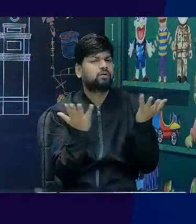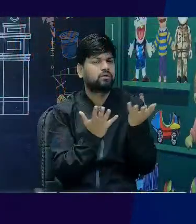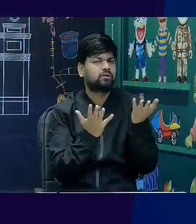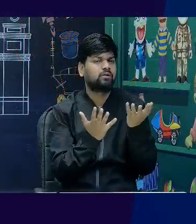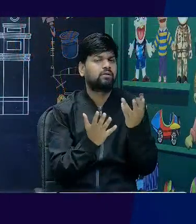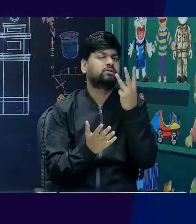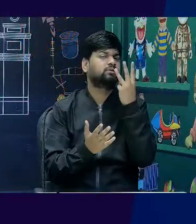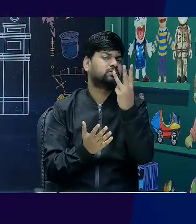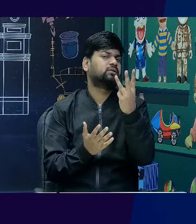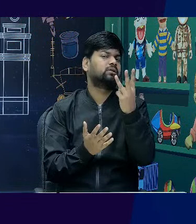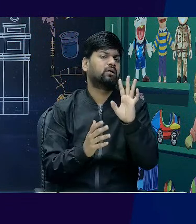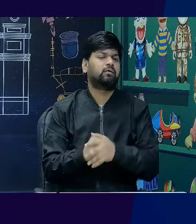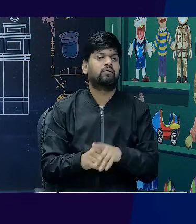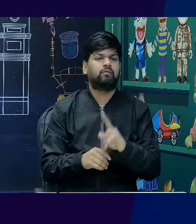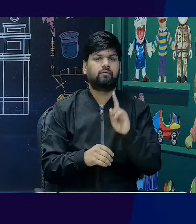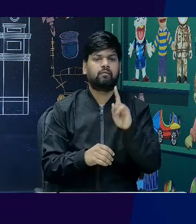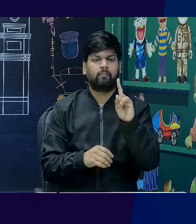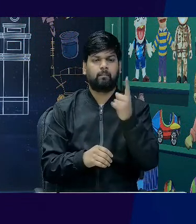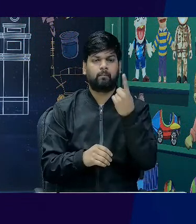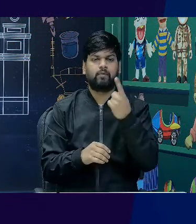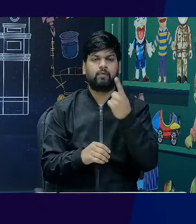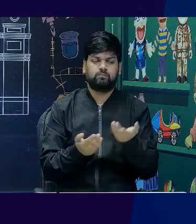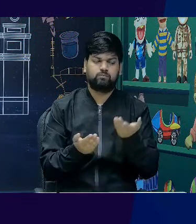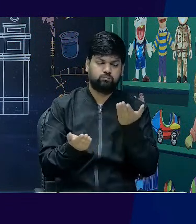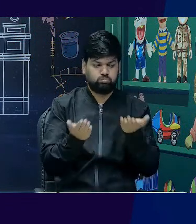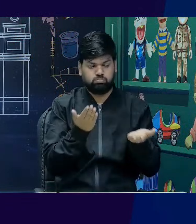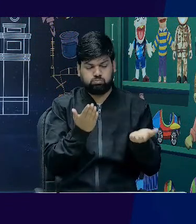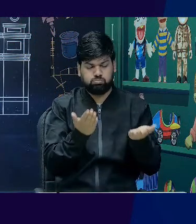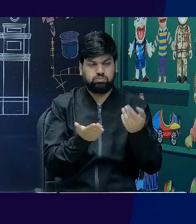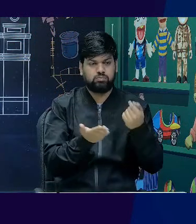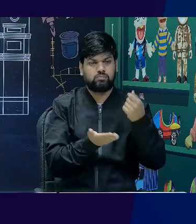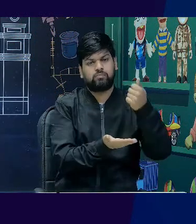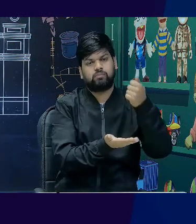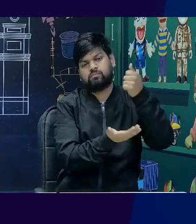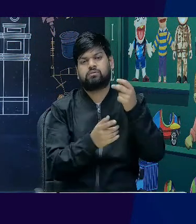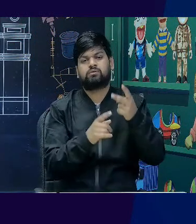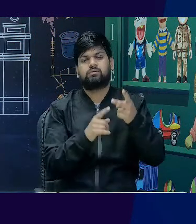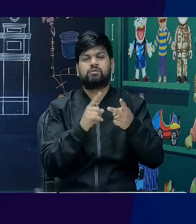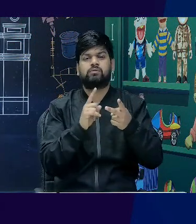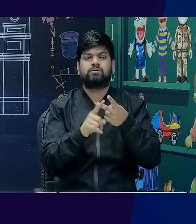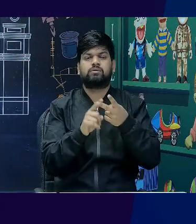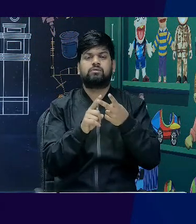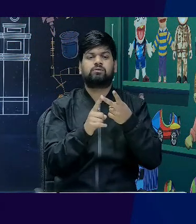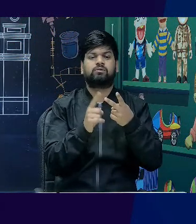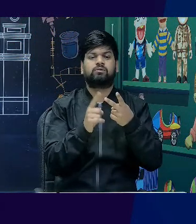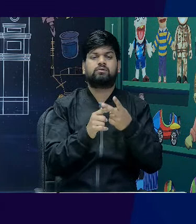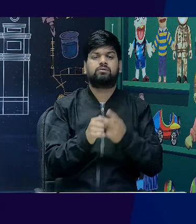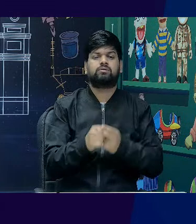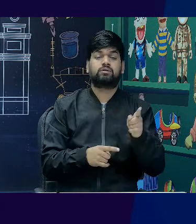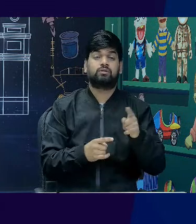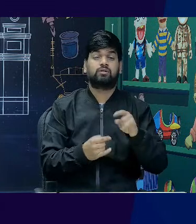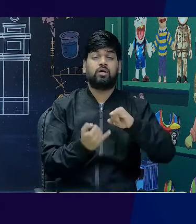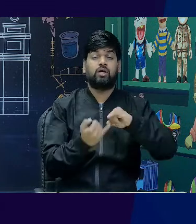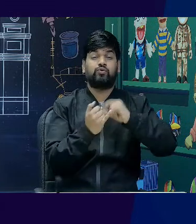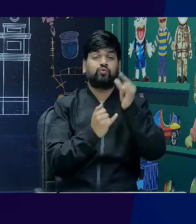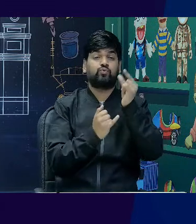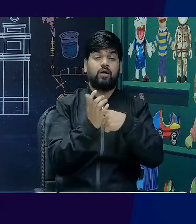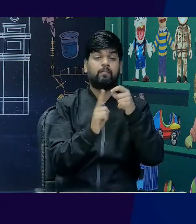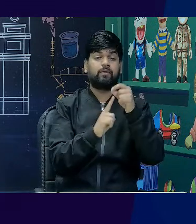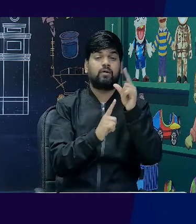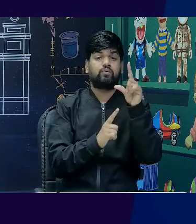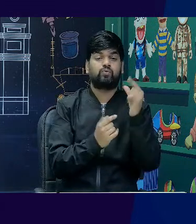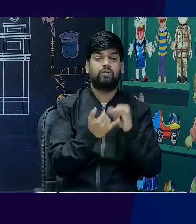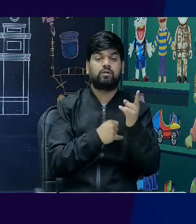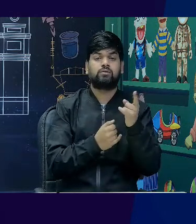budget and a deficit budget. Balanced budget matlab what I am spending is what I am receiving. Your